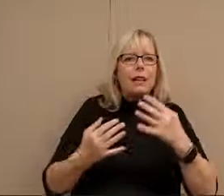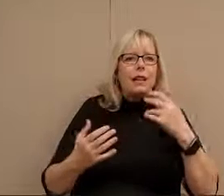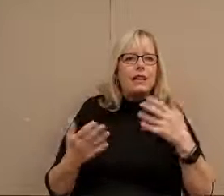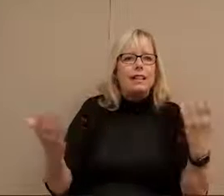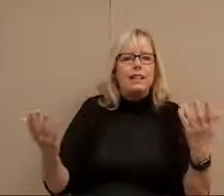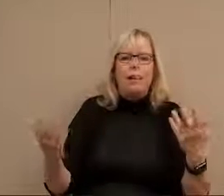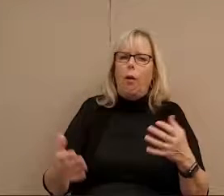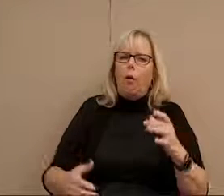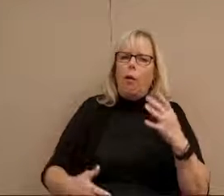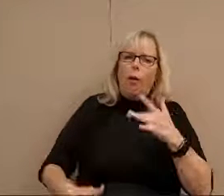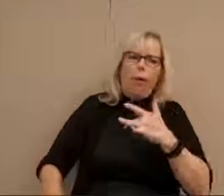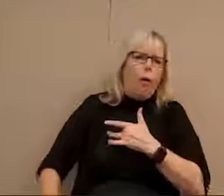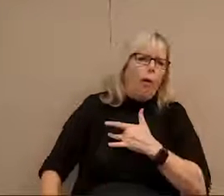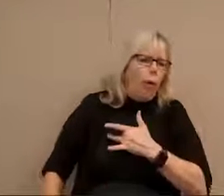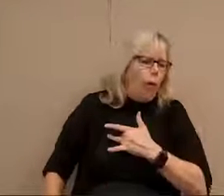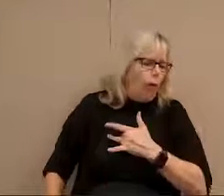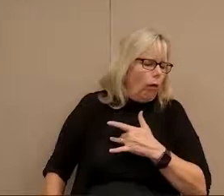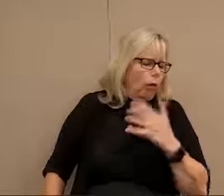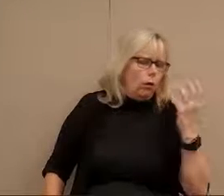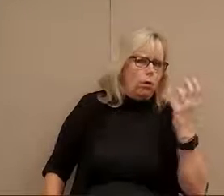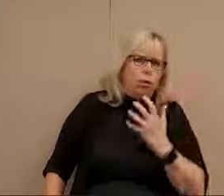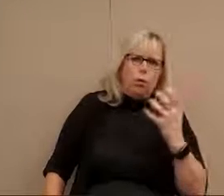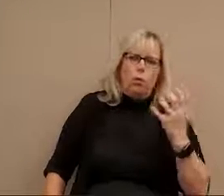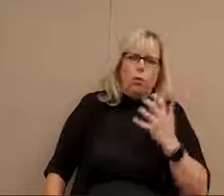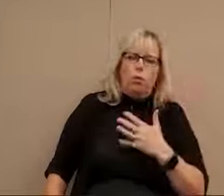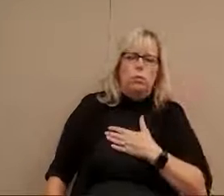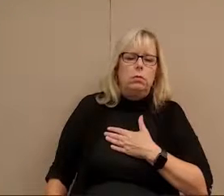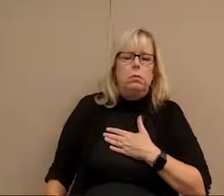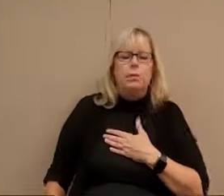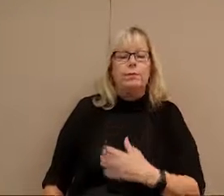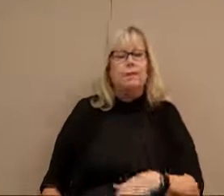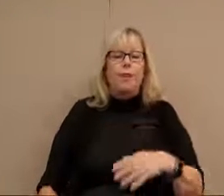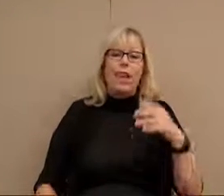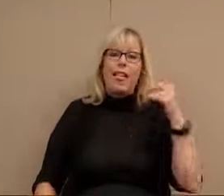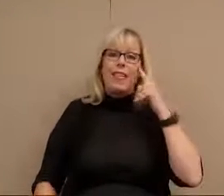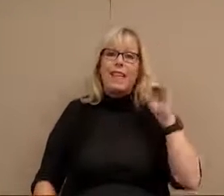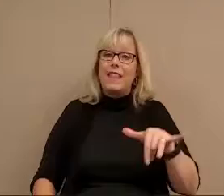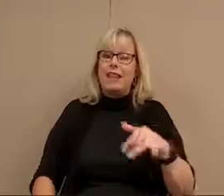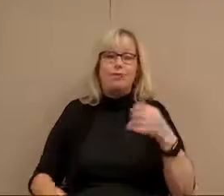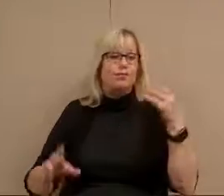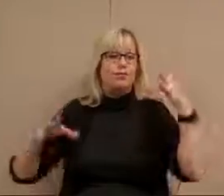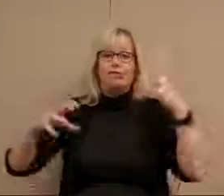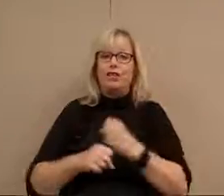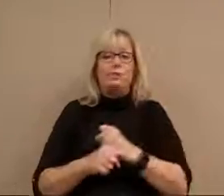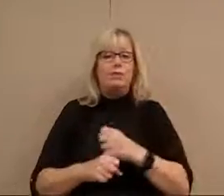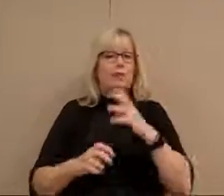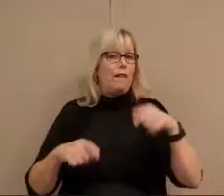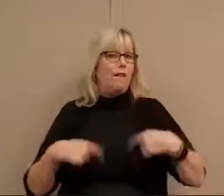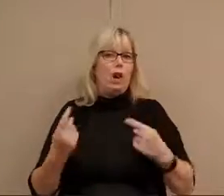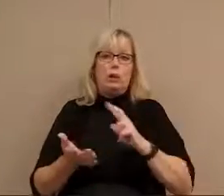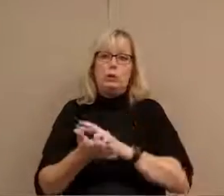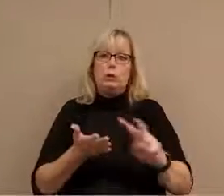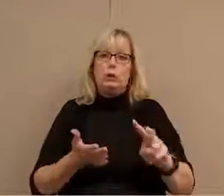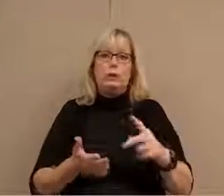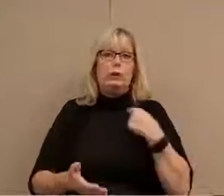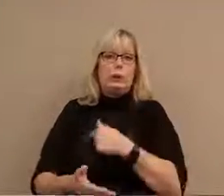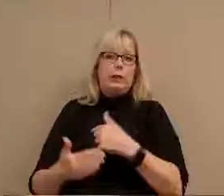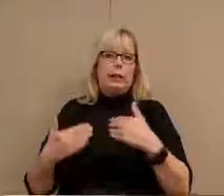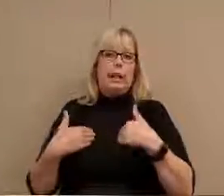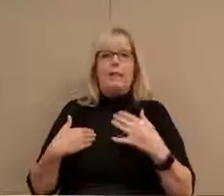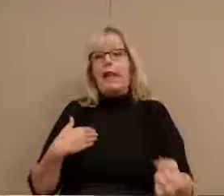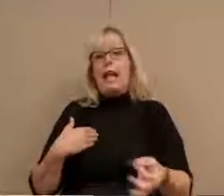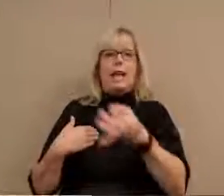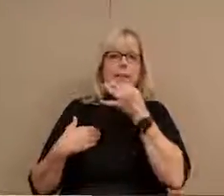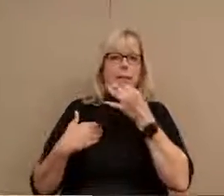and it's devastating. Well, I think that pretty well sums it up. For the last 2 weeks, we've had the